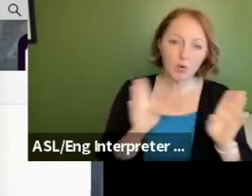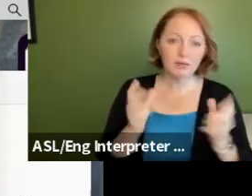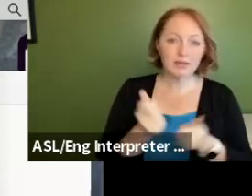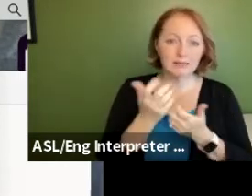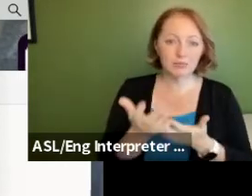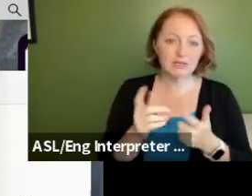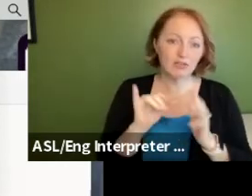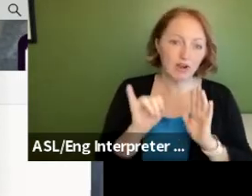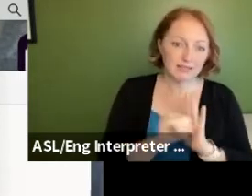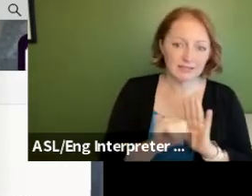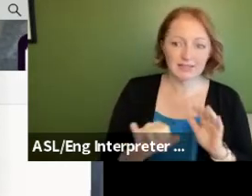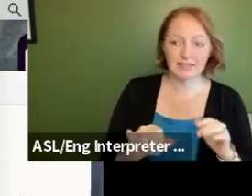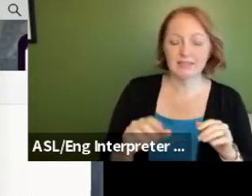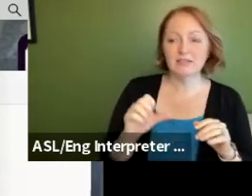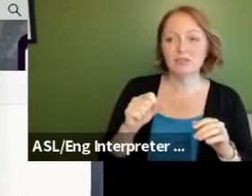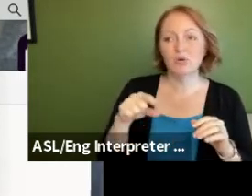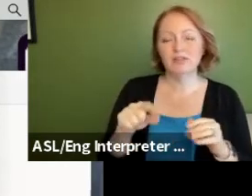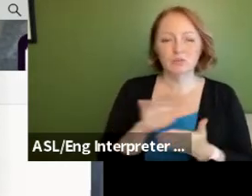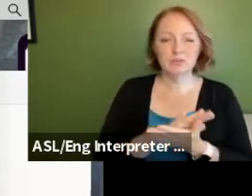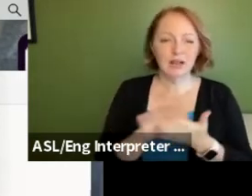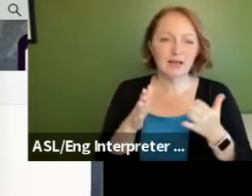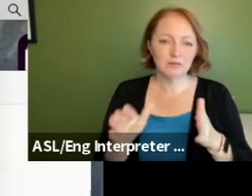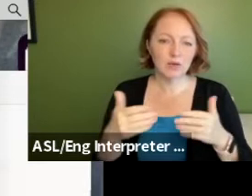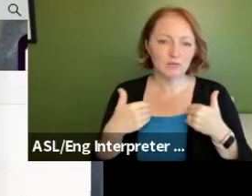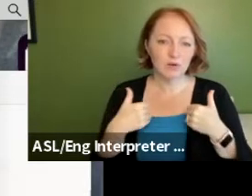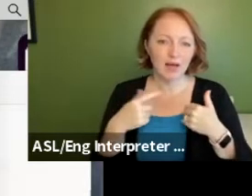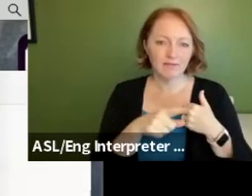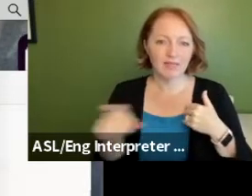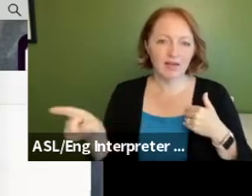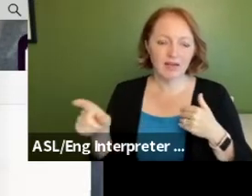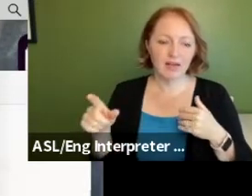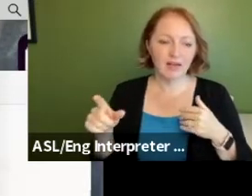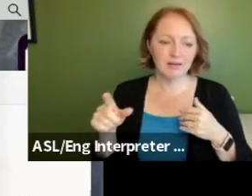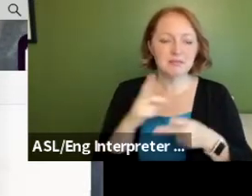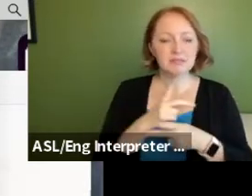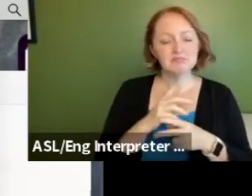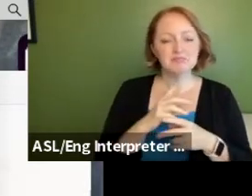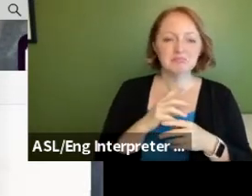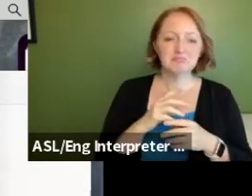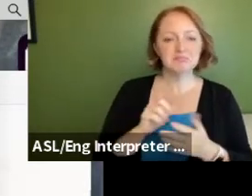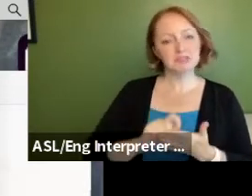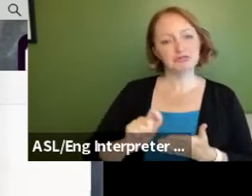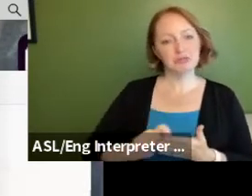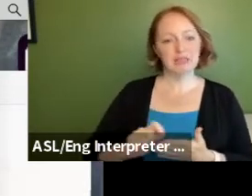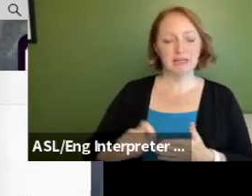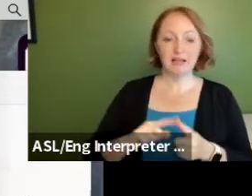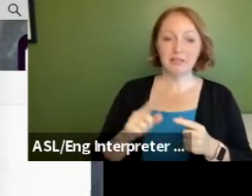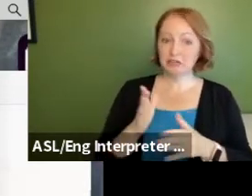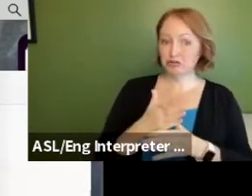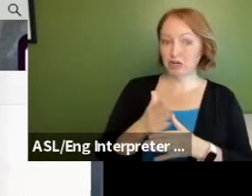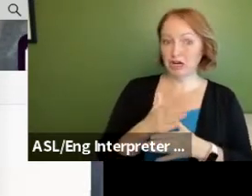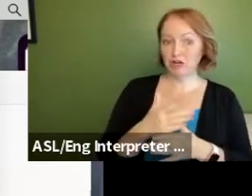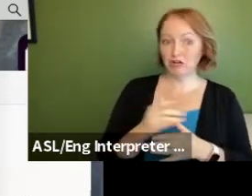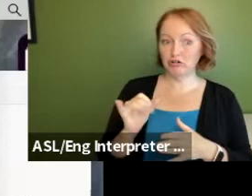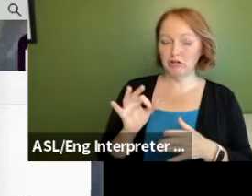their identities. And so this was a nice way to have them discreetly, you know, draw it out. And at the end, I allowed them to share without having